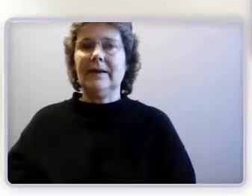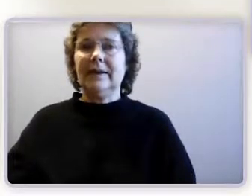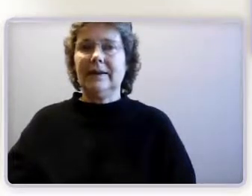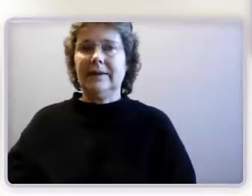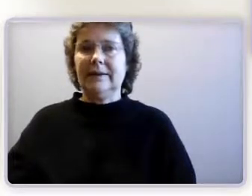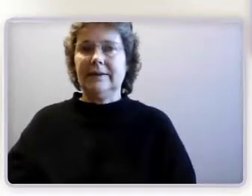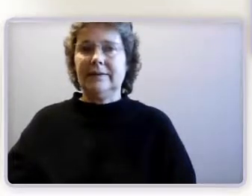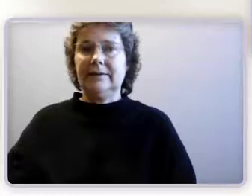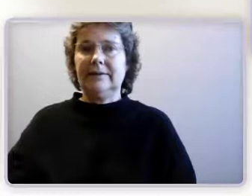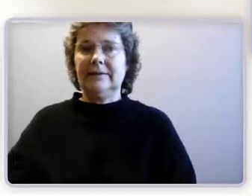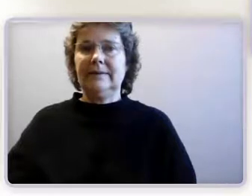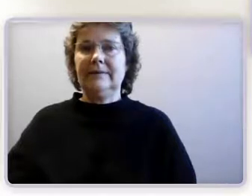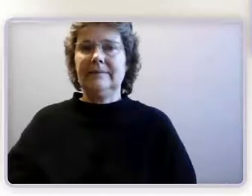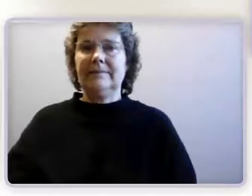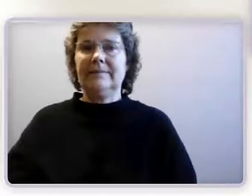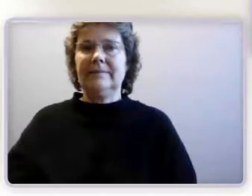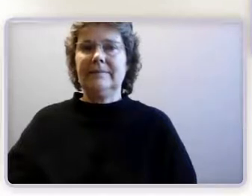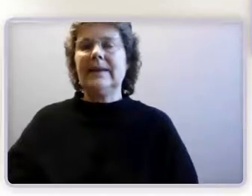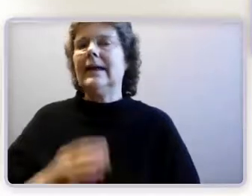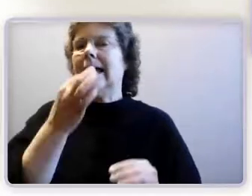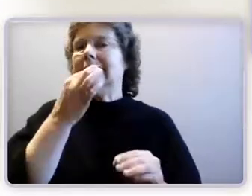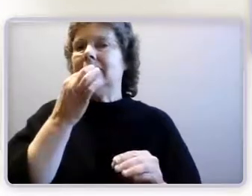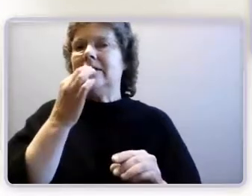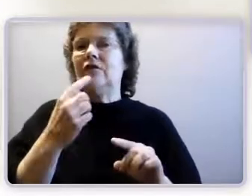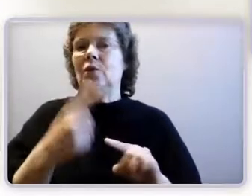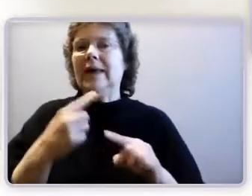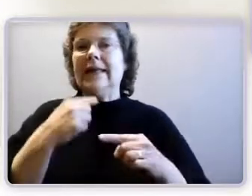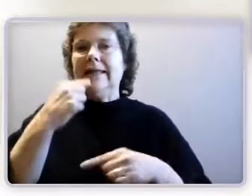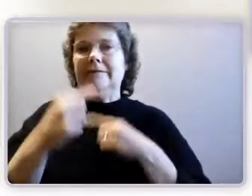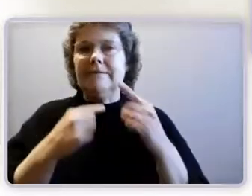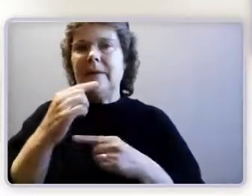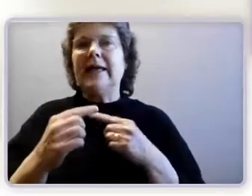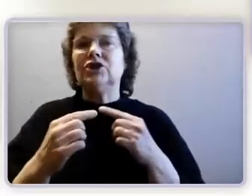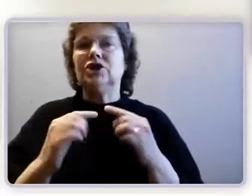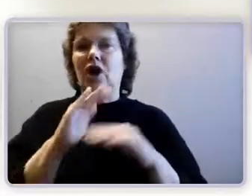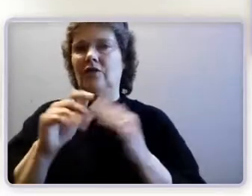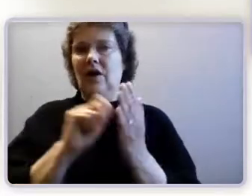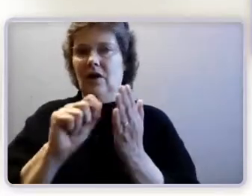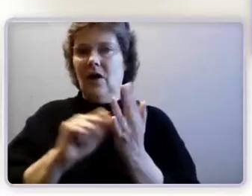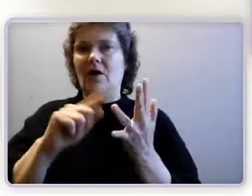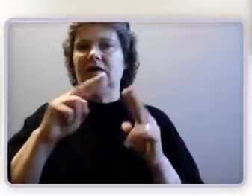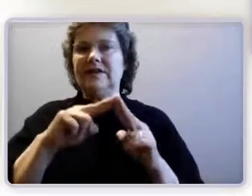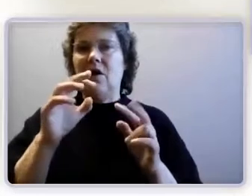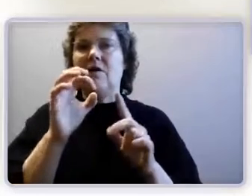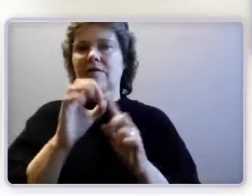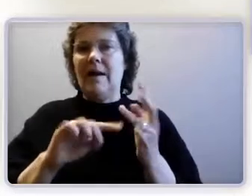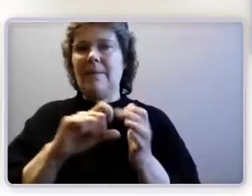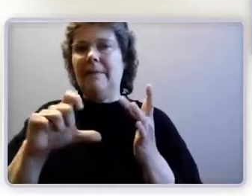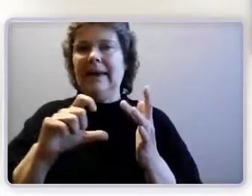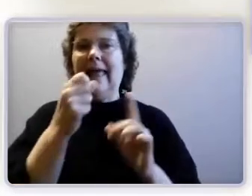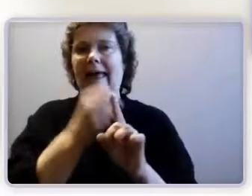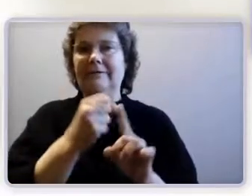Firstly, just some quick information about the Office of the Advocate, if you're not already familiar with it. A